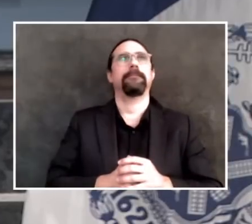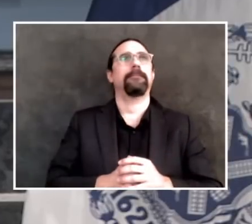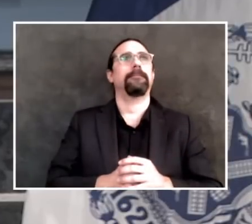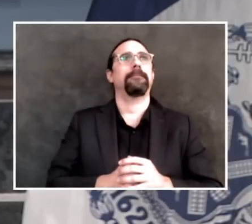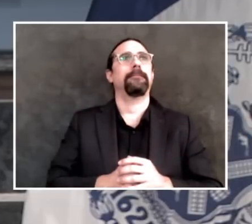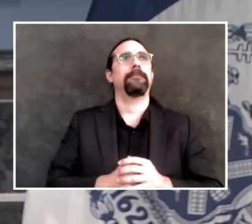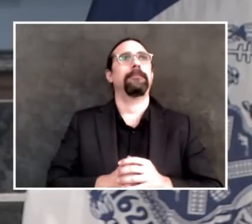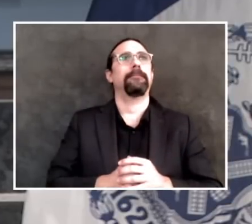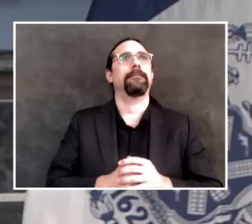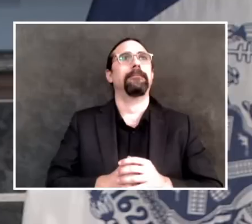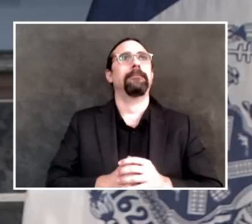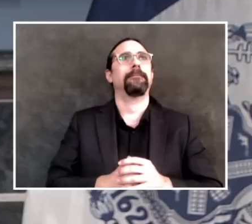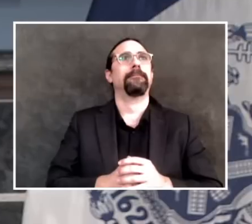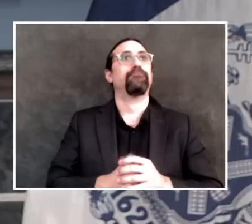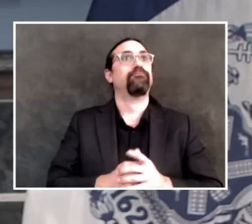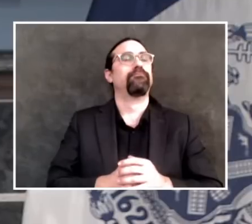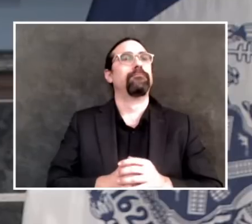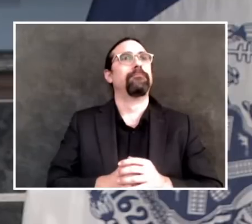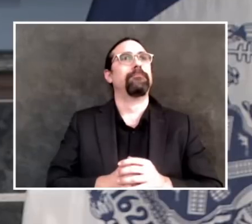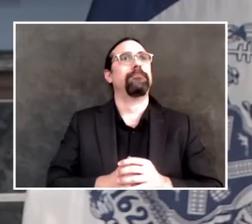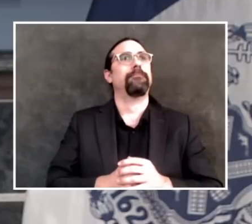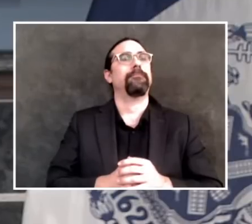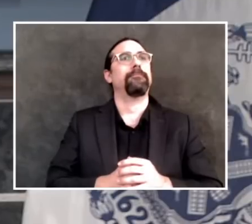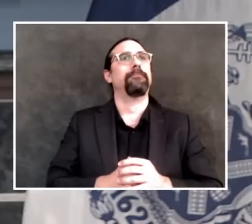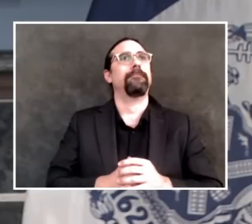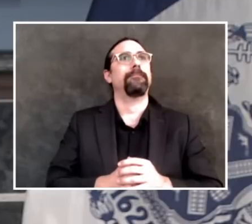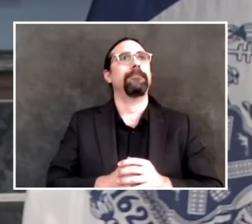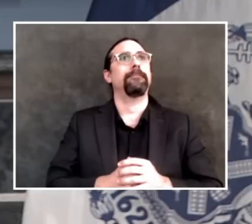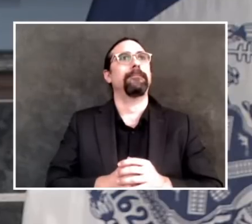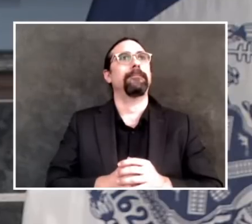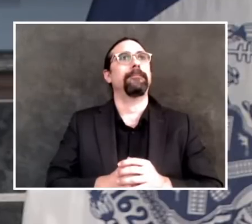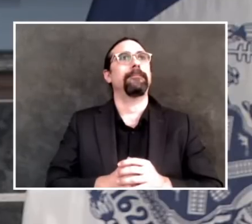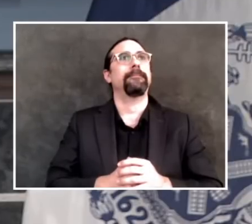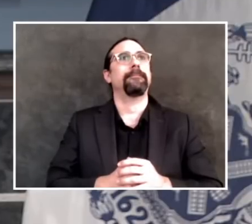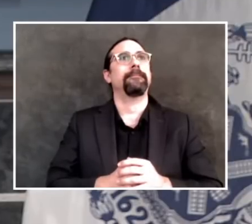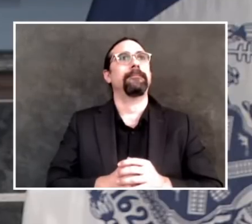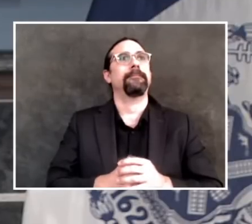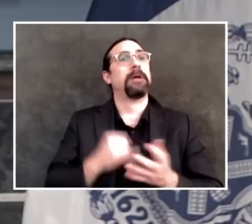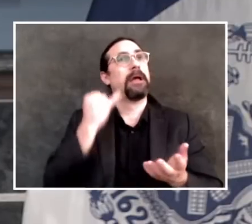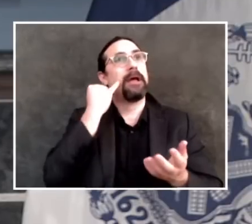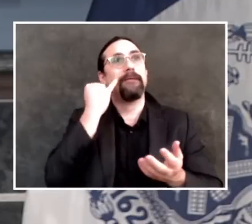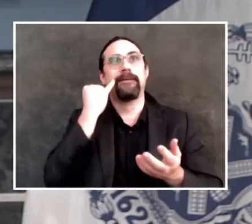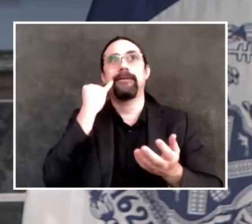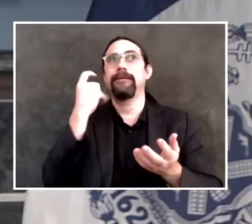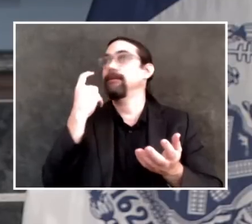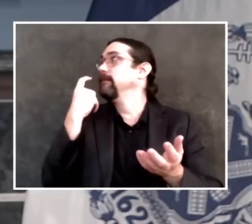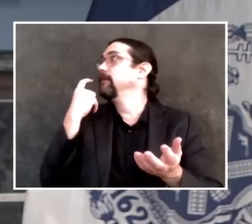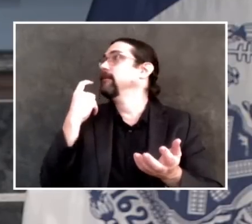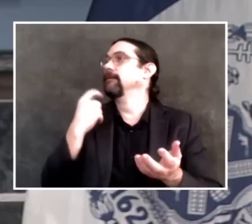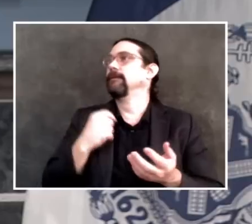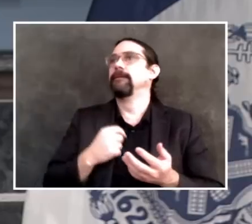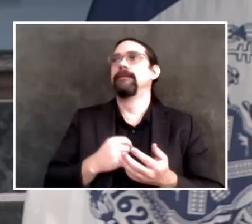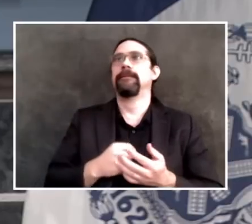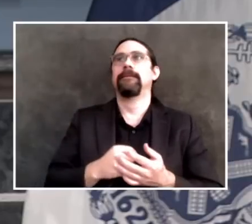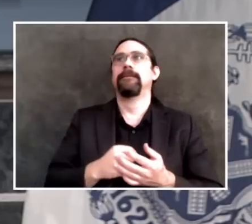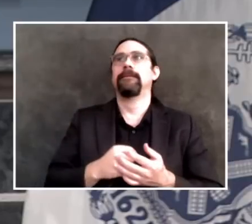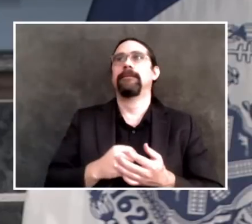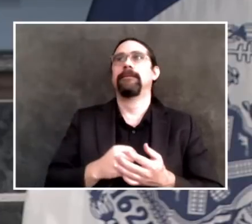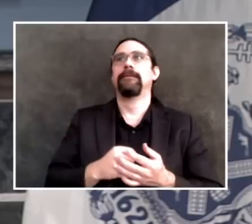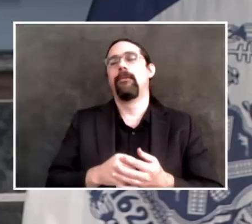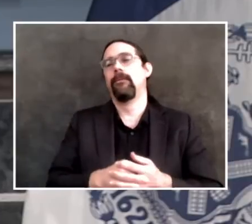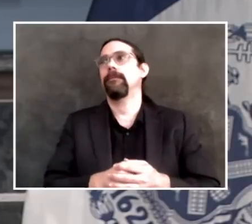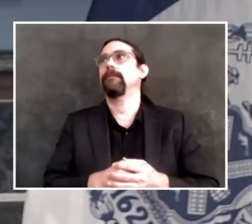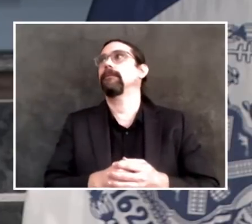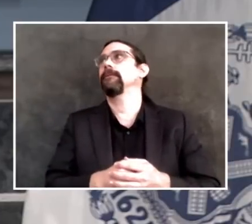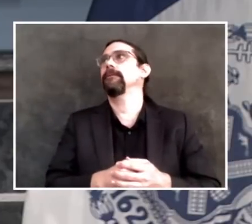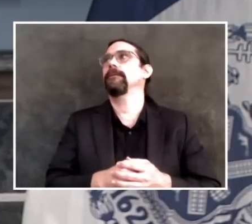fines. But we do need people to call 311 the second you see it. Anyone who's frustrated, angry, or they see a lack of social distancing,